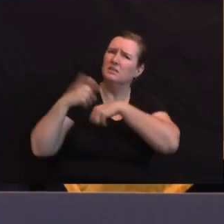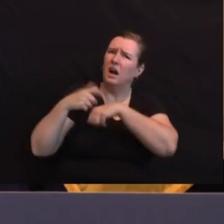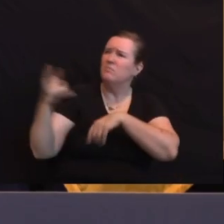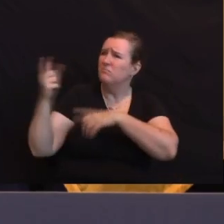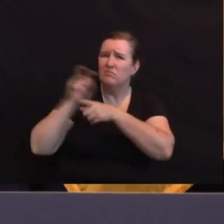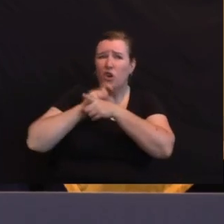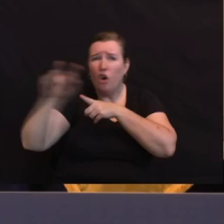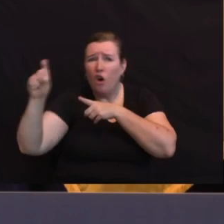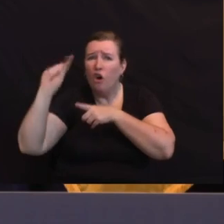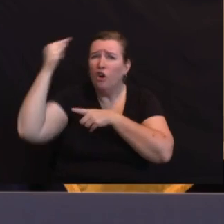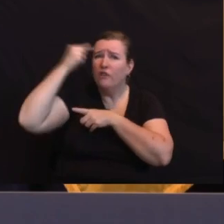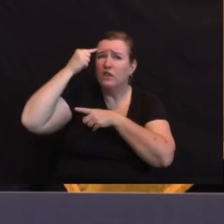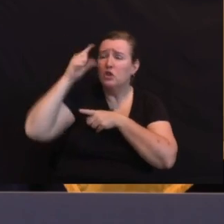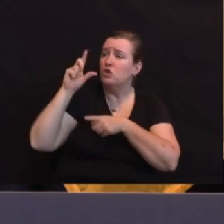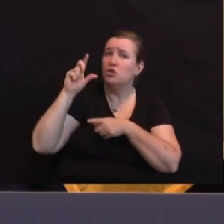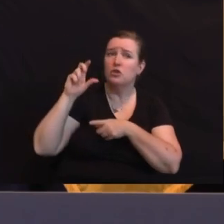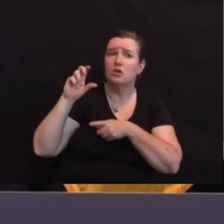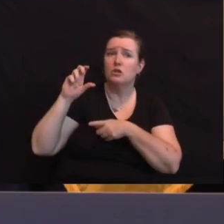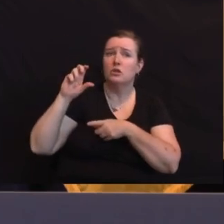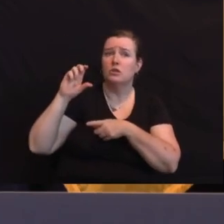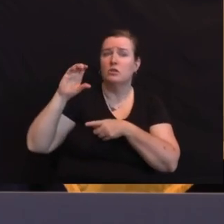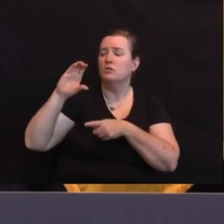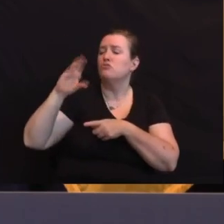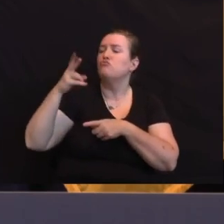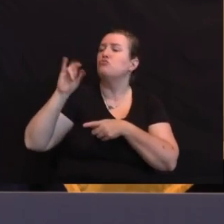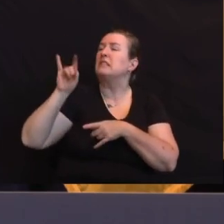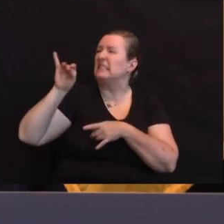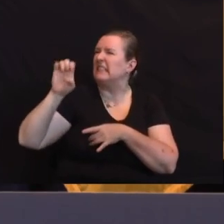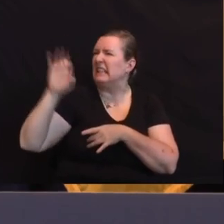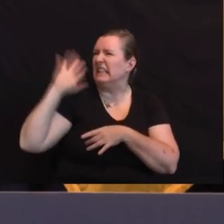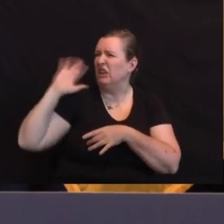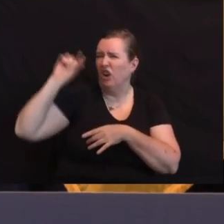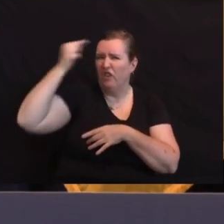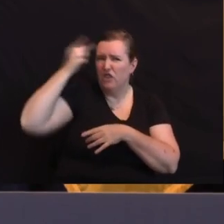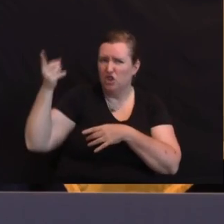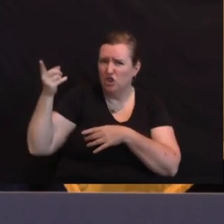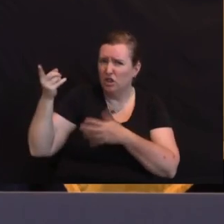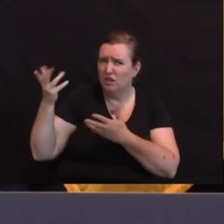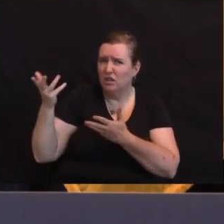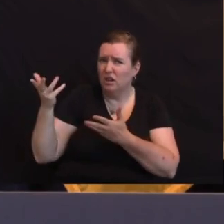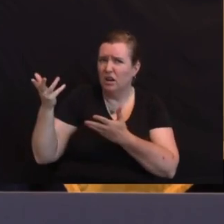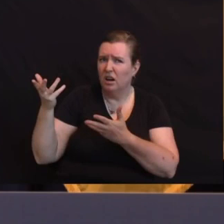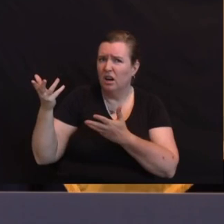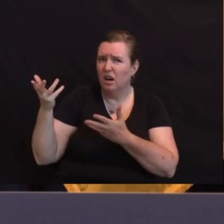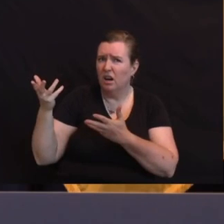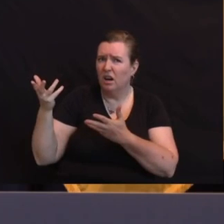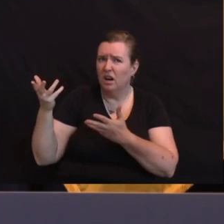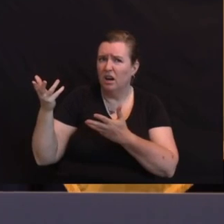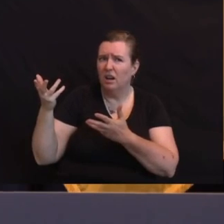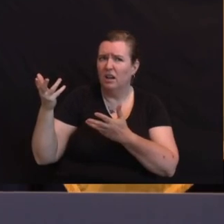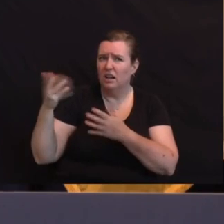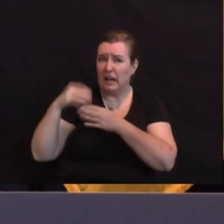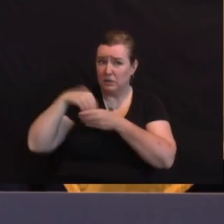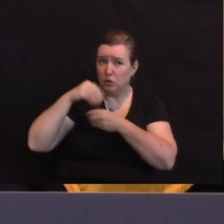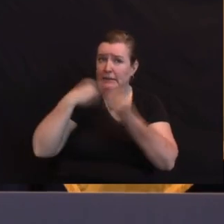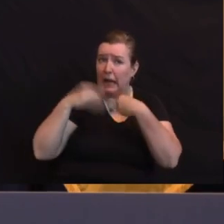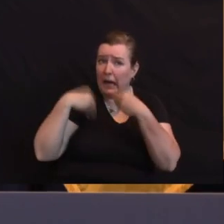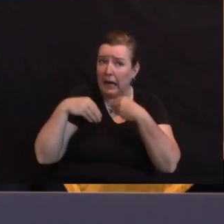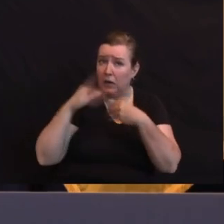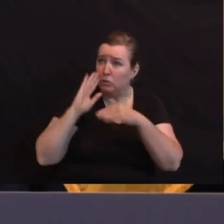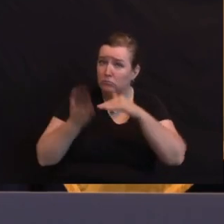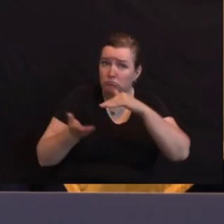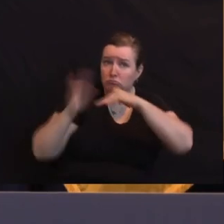doing? Do the recent case uptakes complicate increasing capacity at indoor dining, and are we closer to tightening restrictions than we are lifting